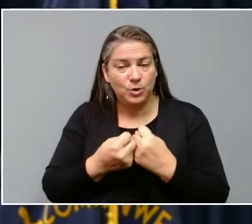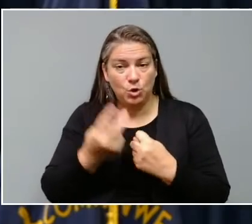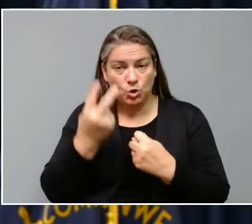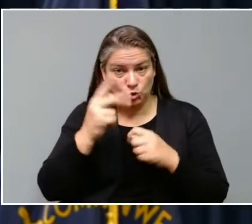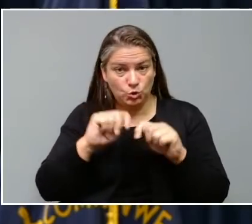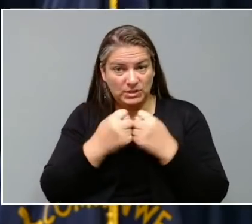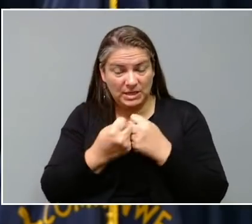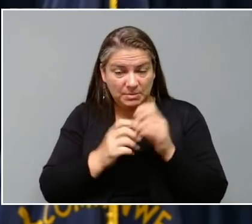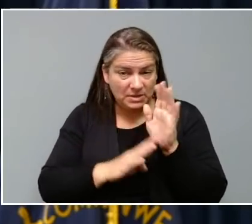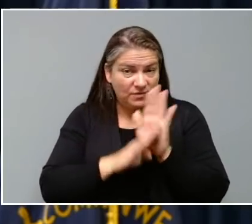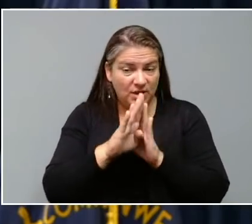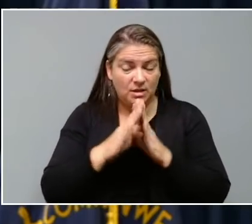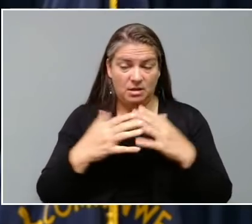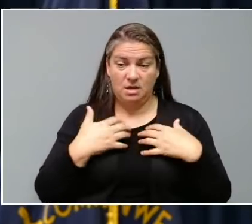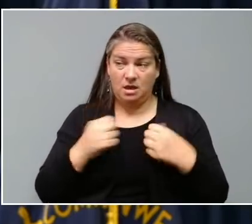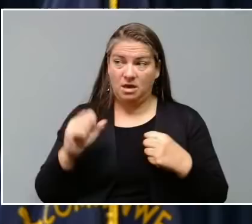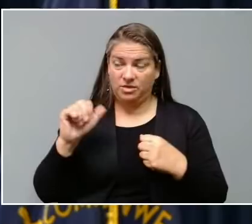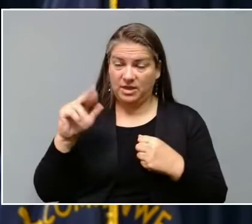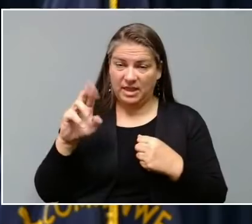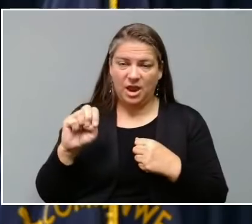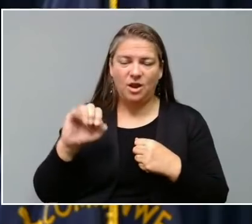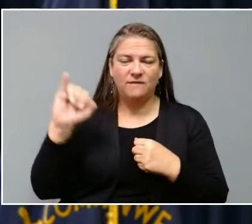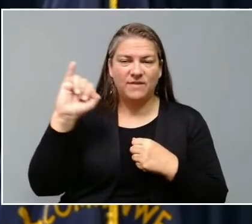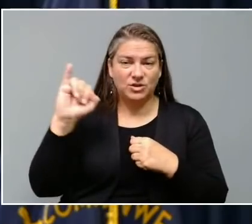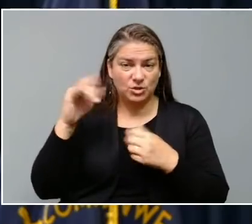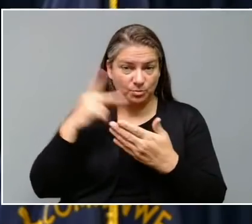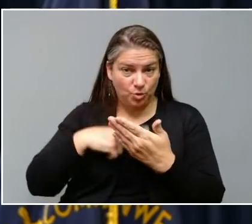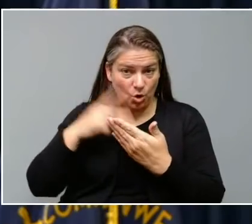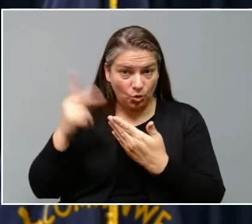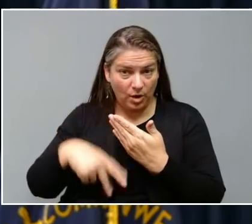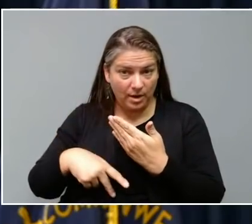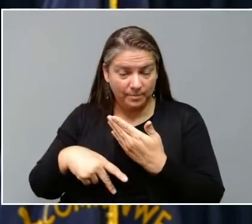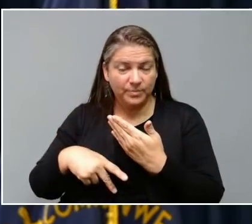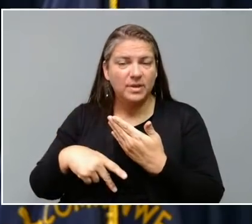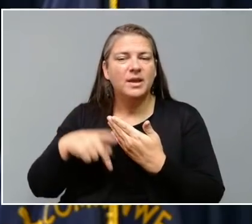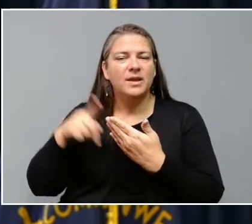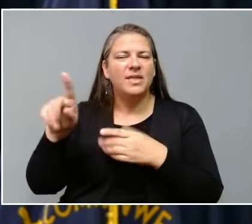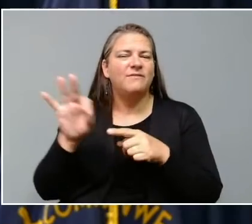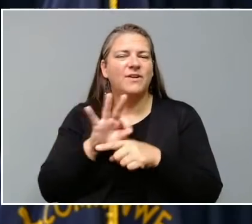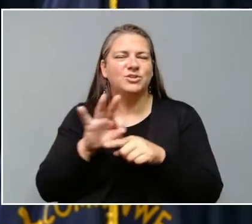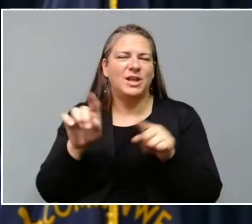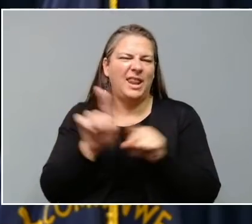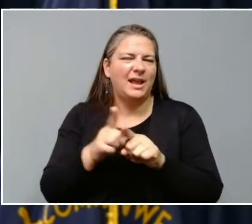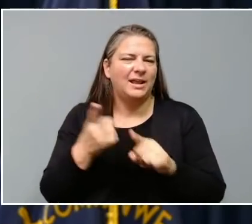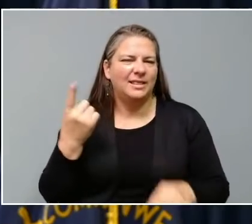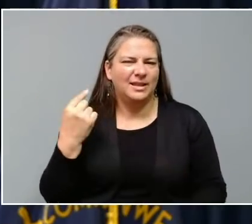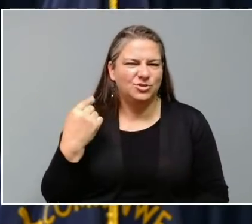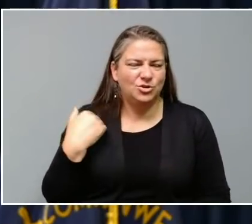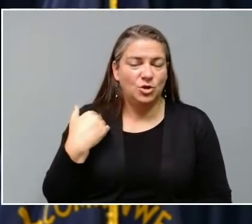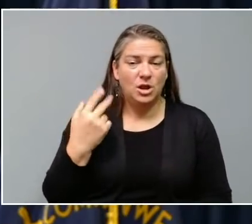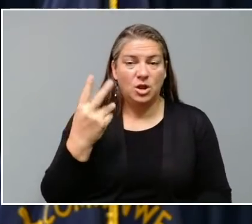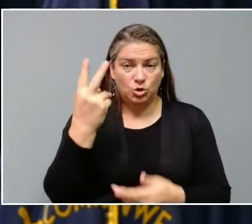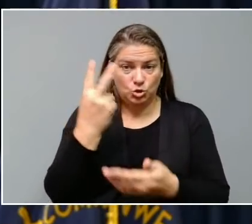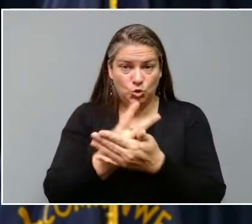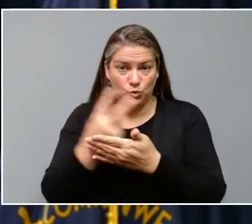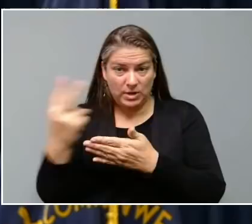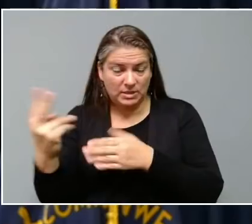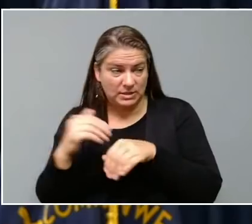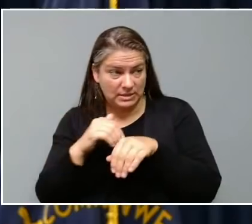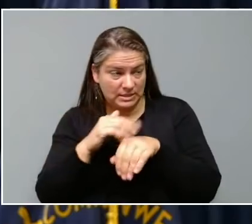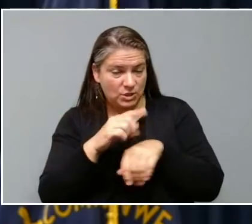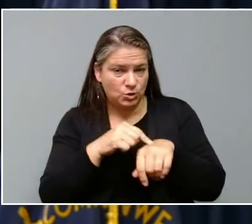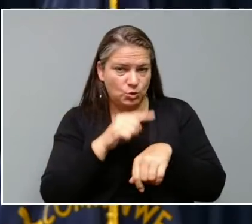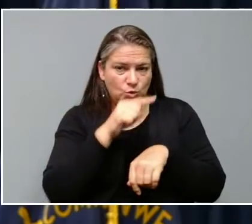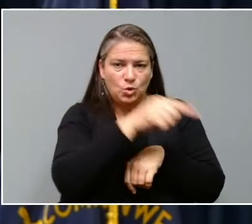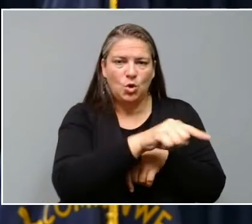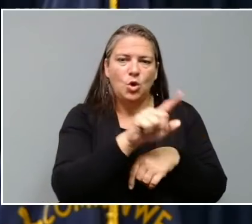Healthcare Associated Infections Program, and they function like they did this past year. 2-week deployments to long-term care